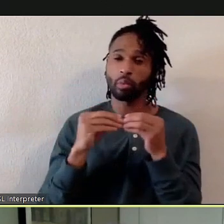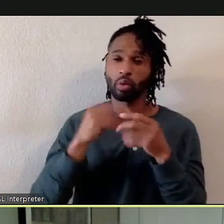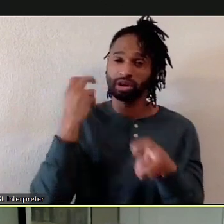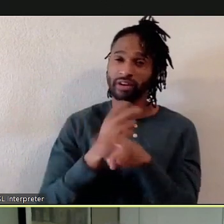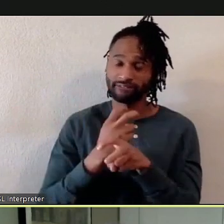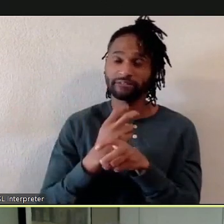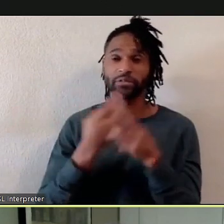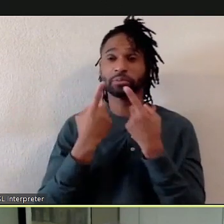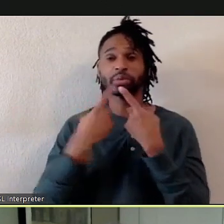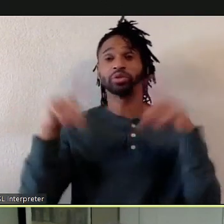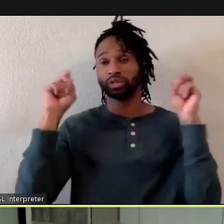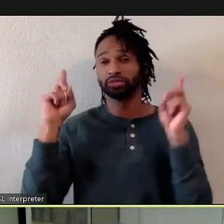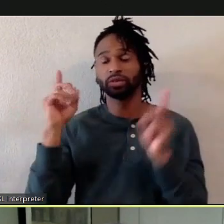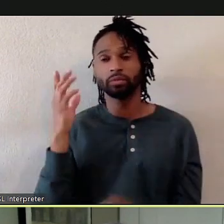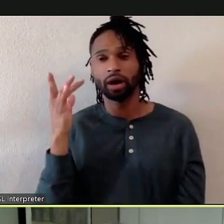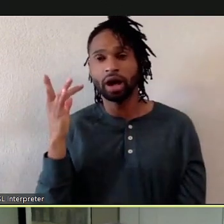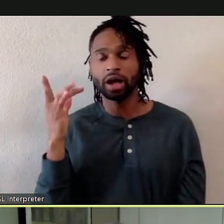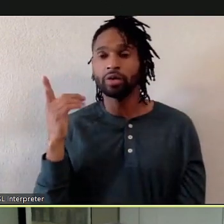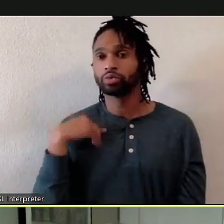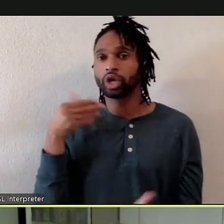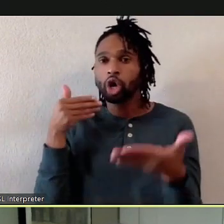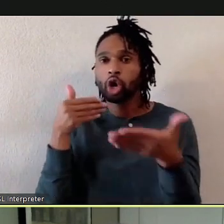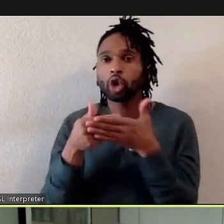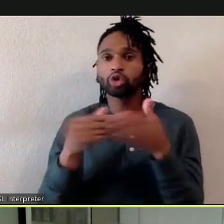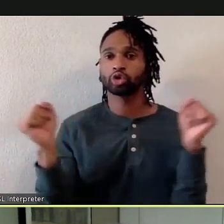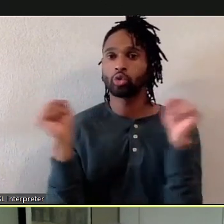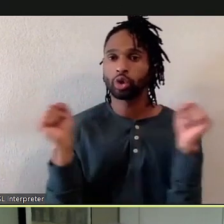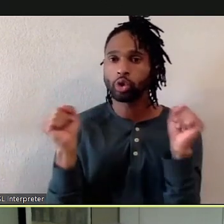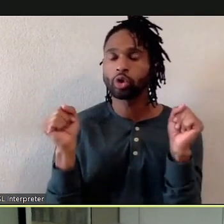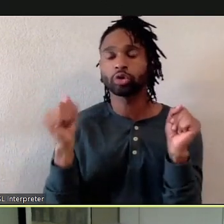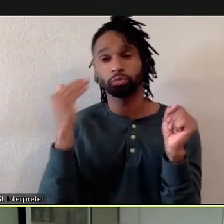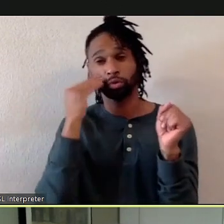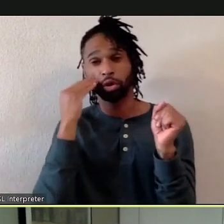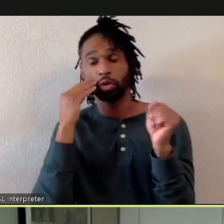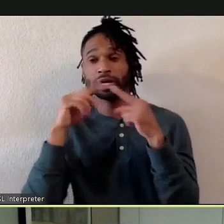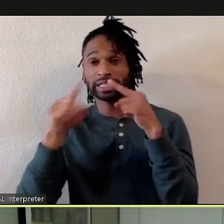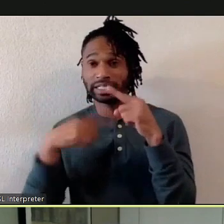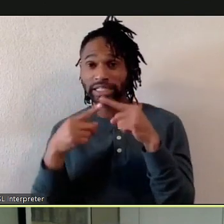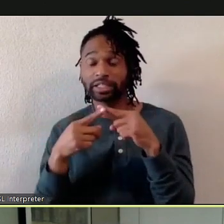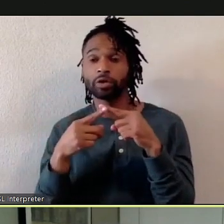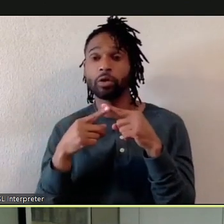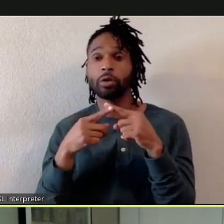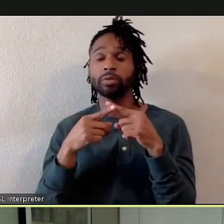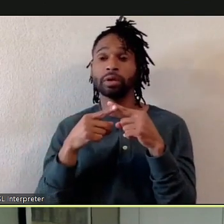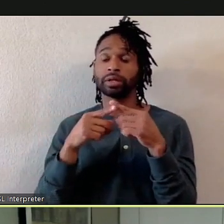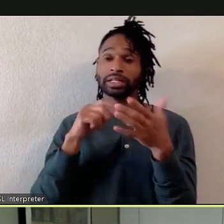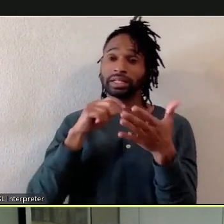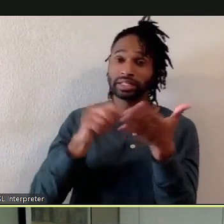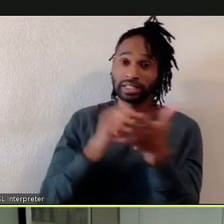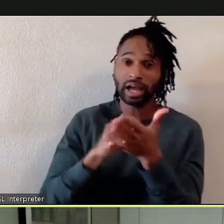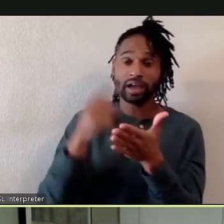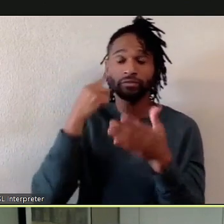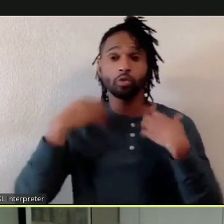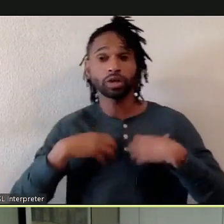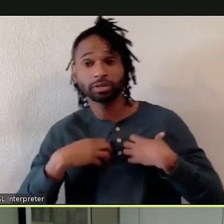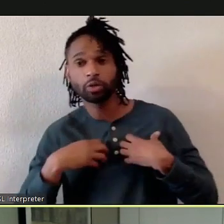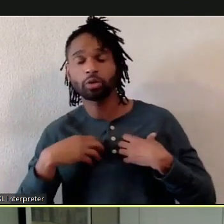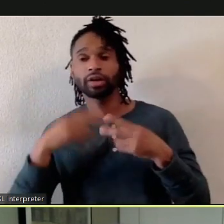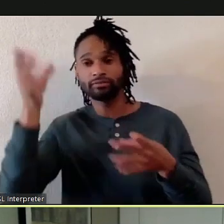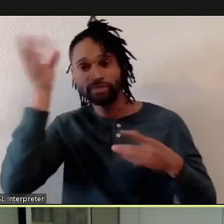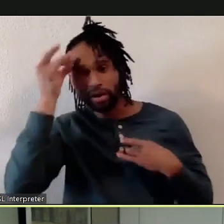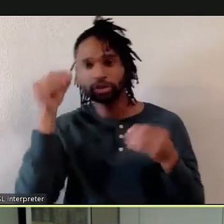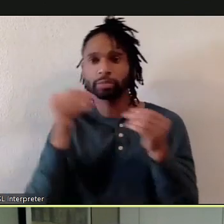achieve as we move into the winter and the seasonal period for respiratory viruses and more people indoors. It might be a